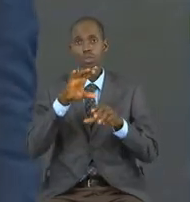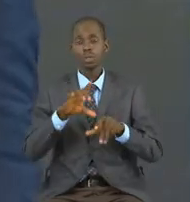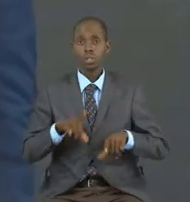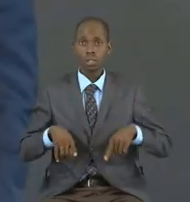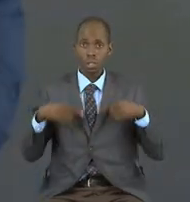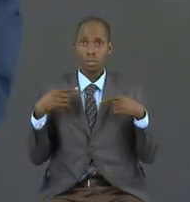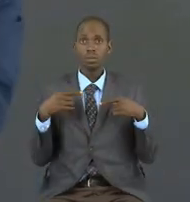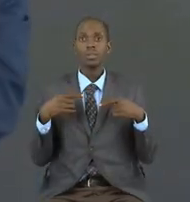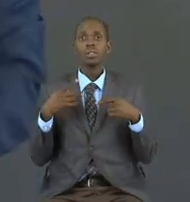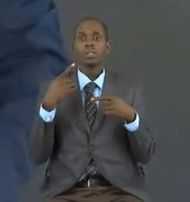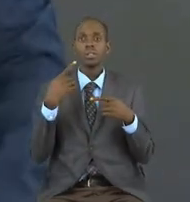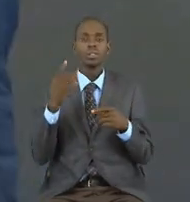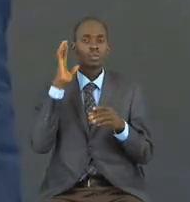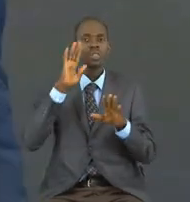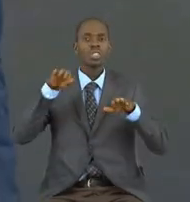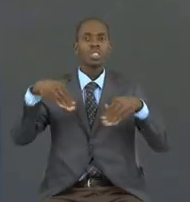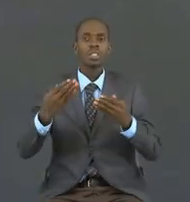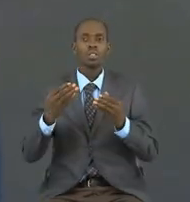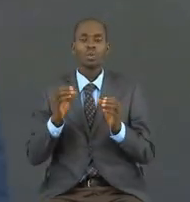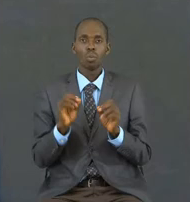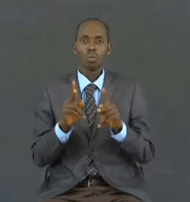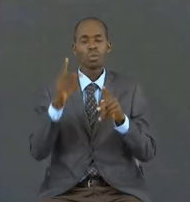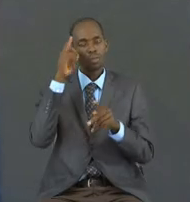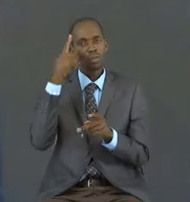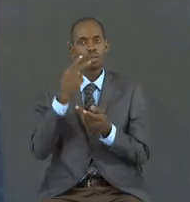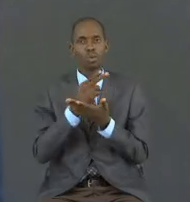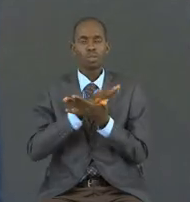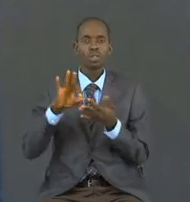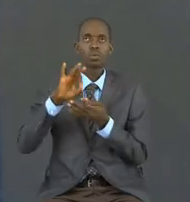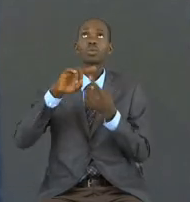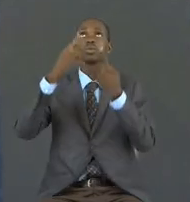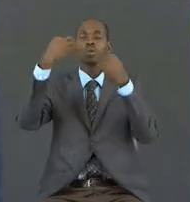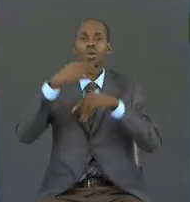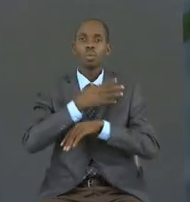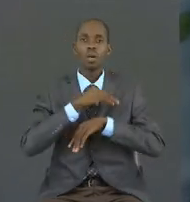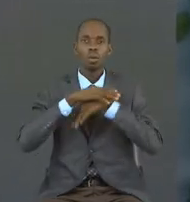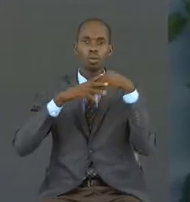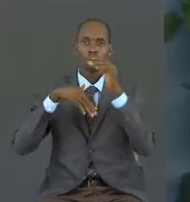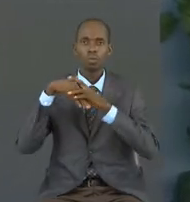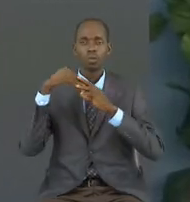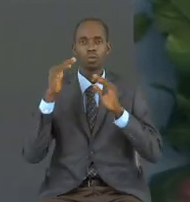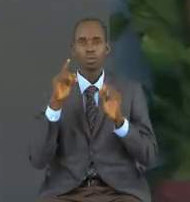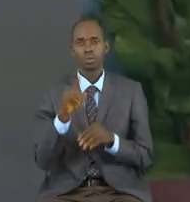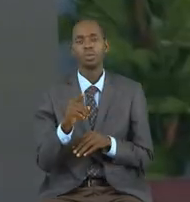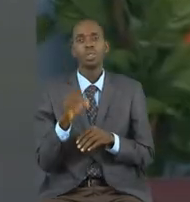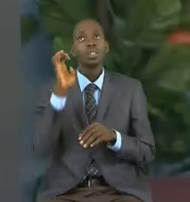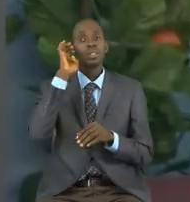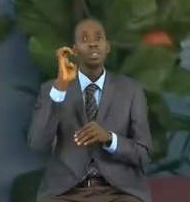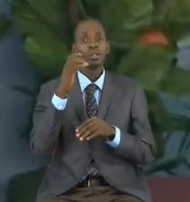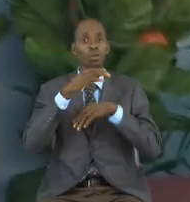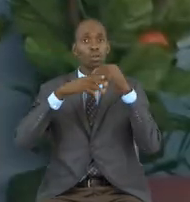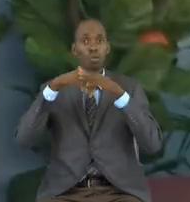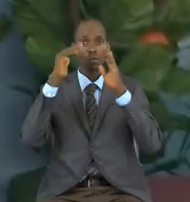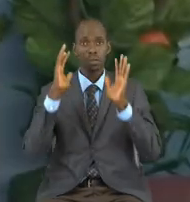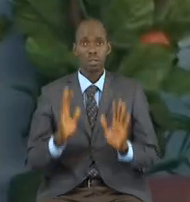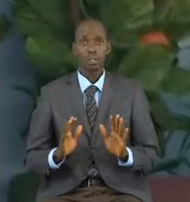the Holy Ghost to come and comfort you. He has come. The comforter, he has come. The one that gives us